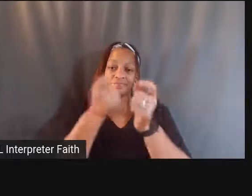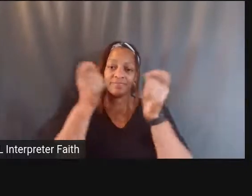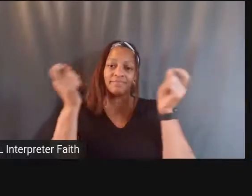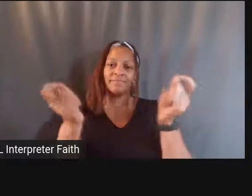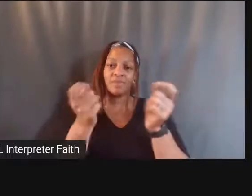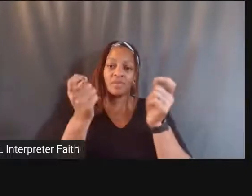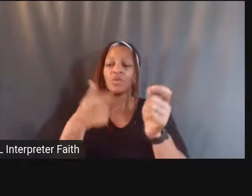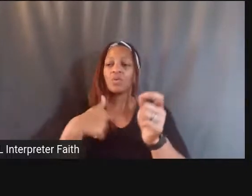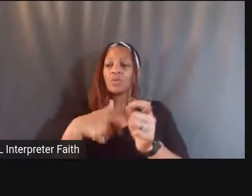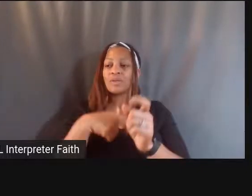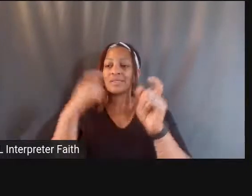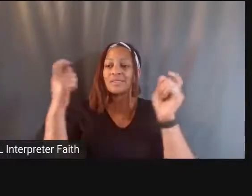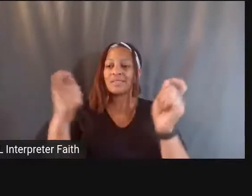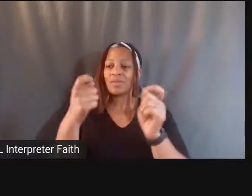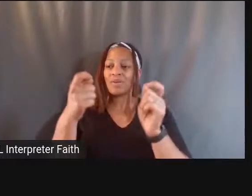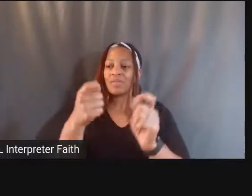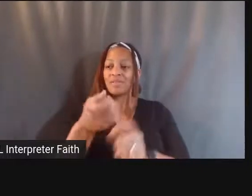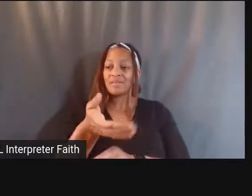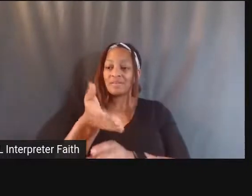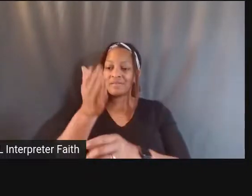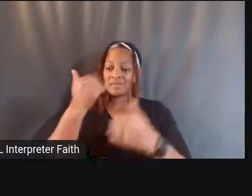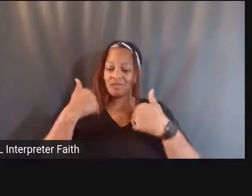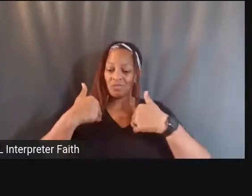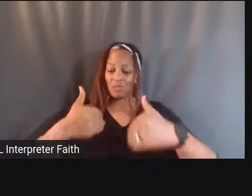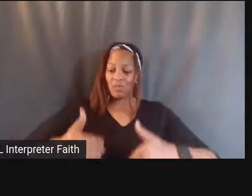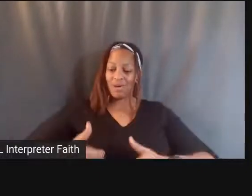We celebrate this body connection.